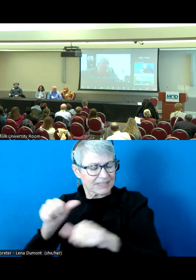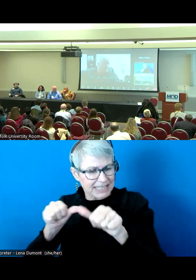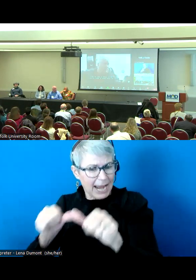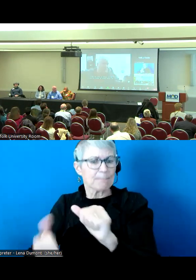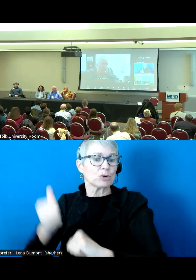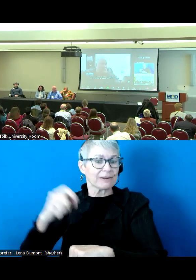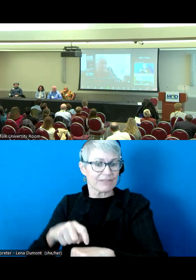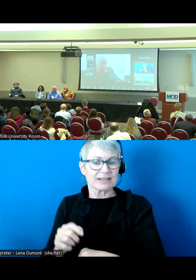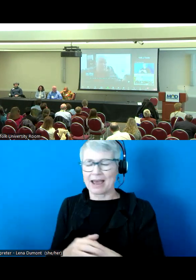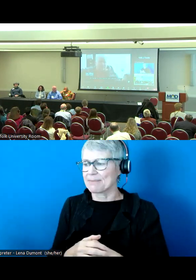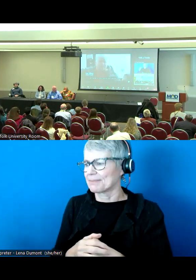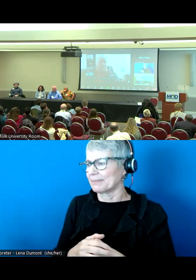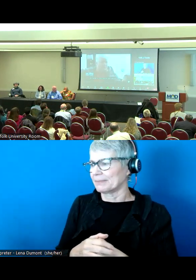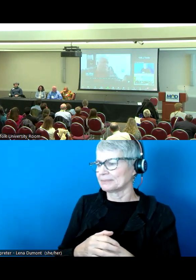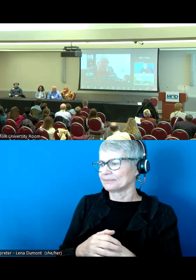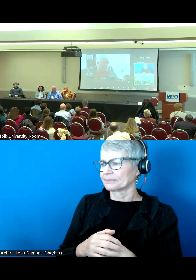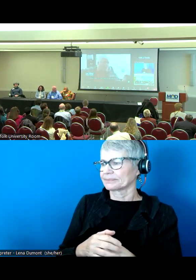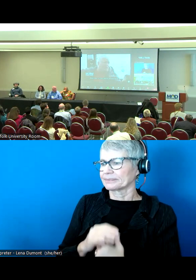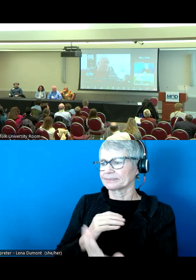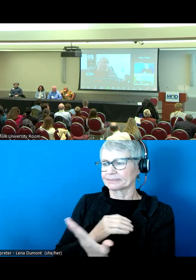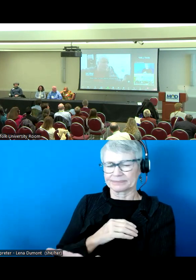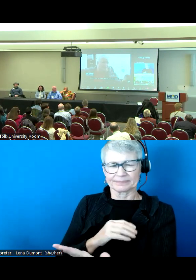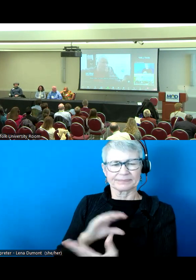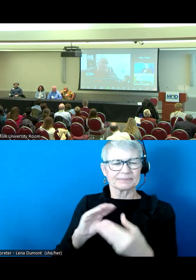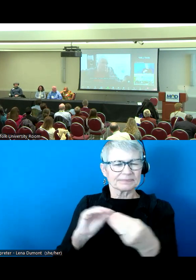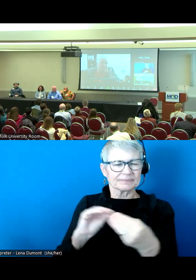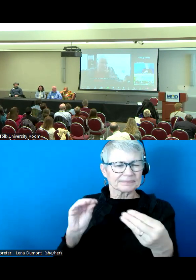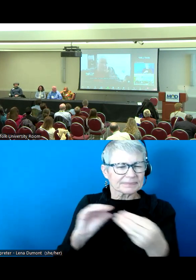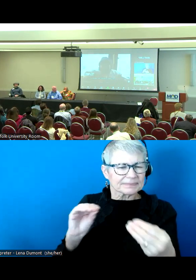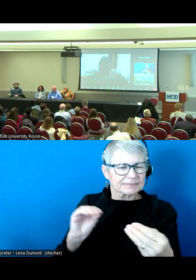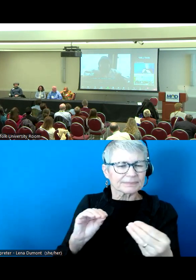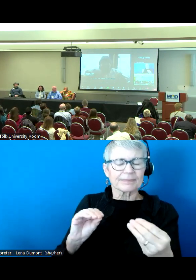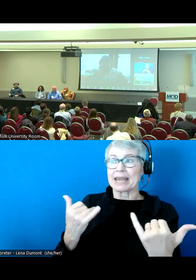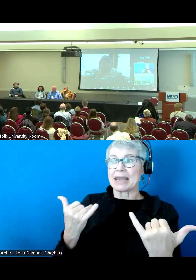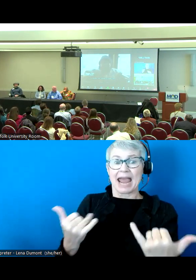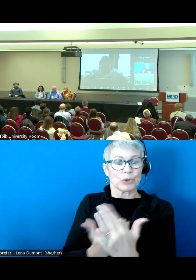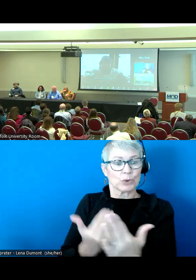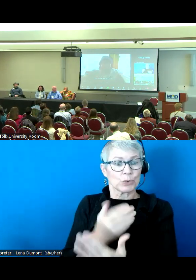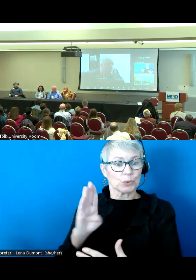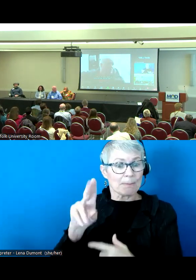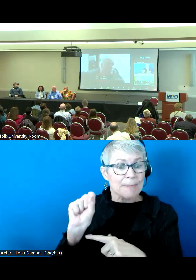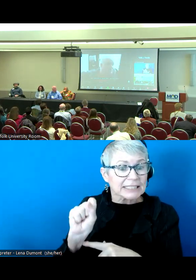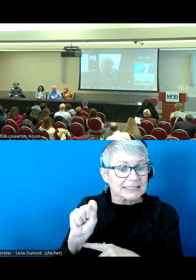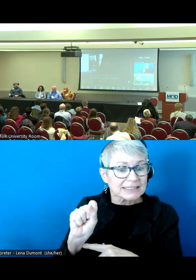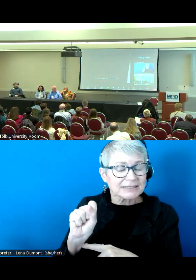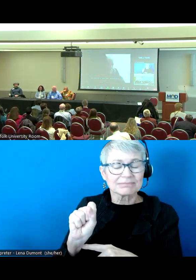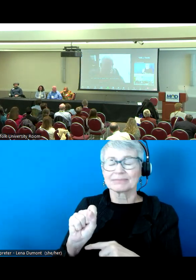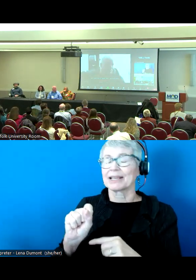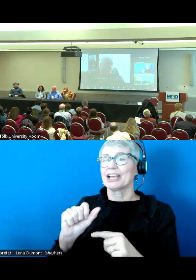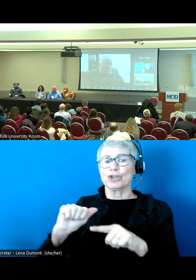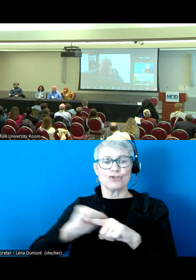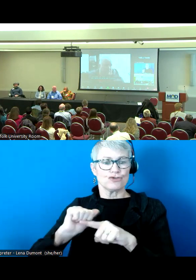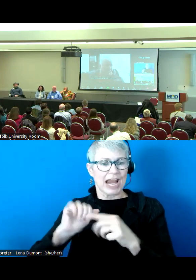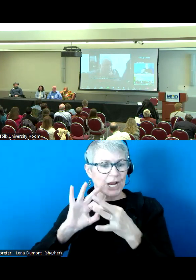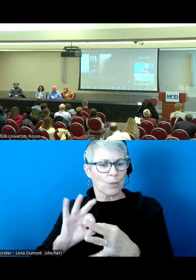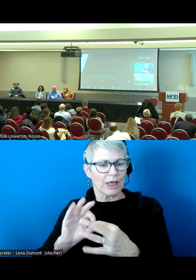well. We have a lot more new buses now. They're a lot more accessible. Yeah, we came a long way. There's a lot better training with the bus drivers and bus operations and